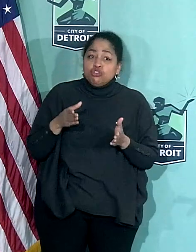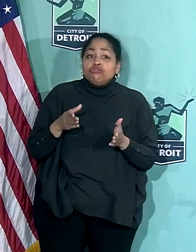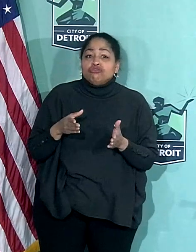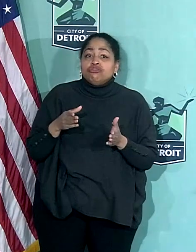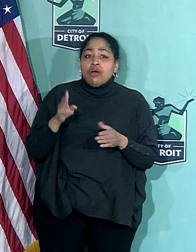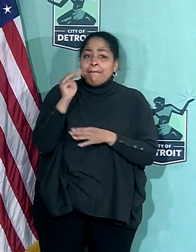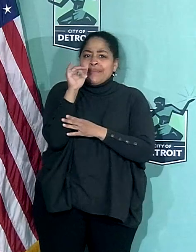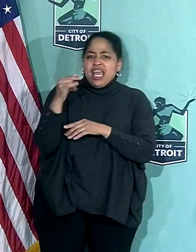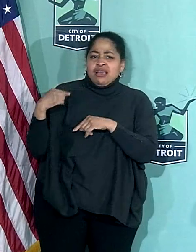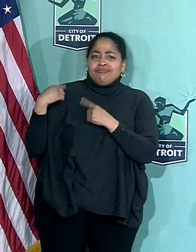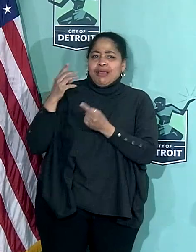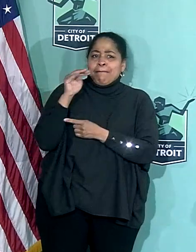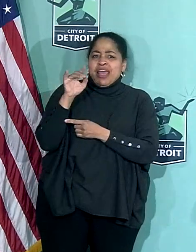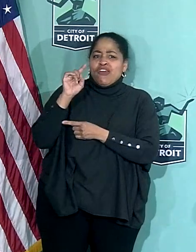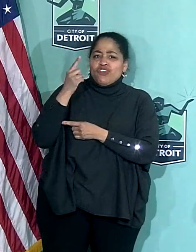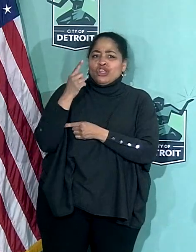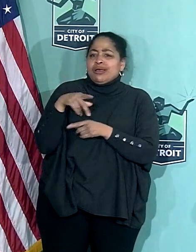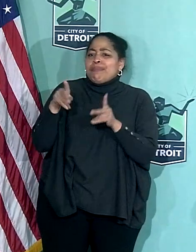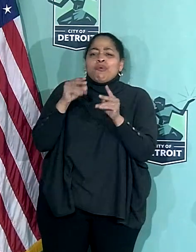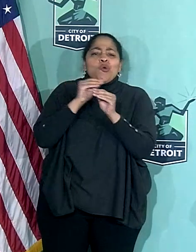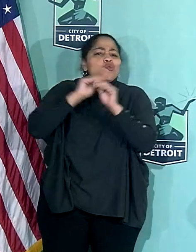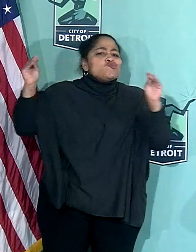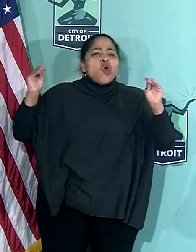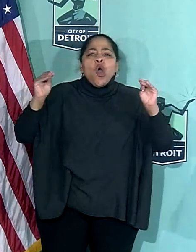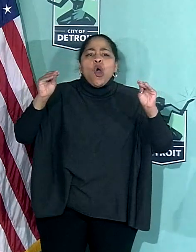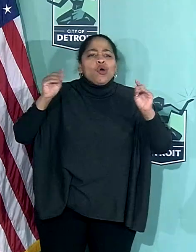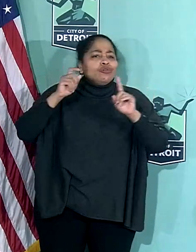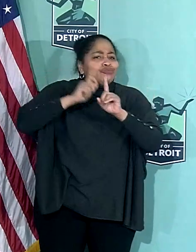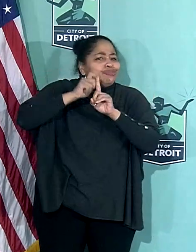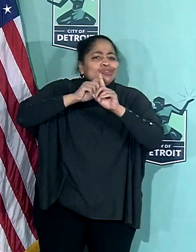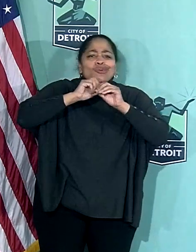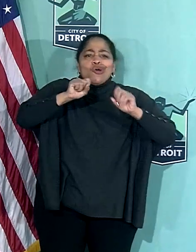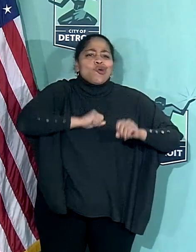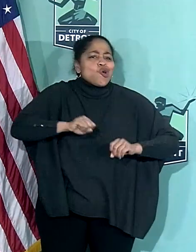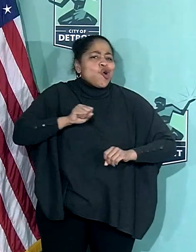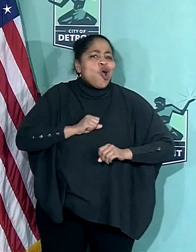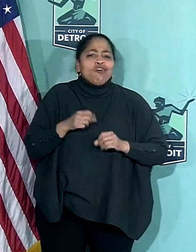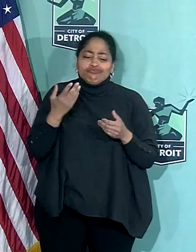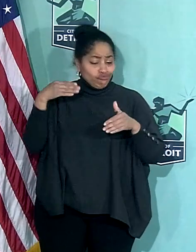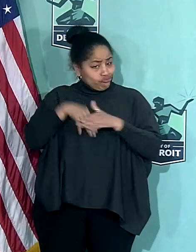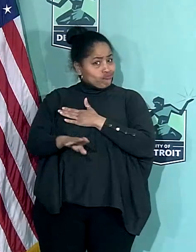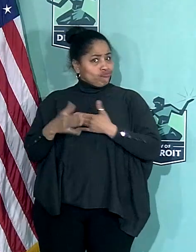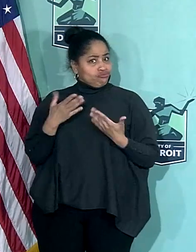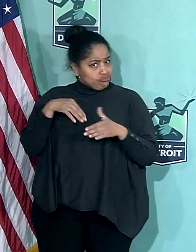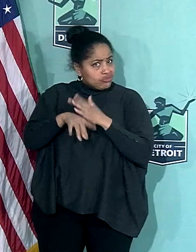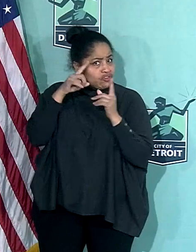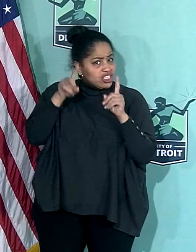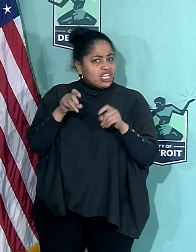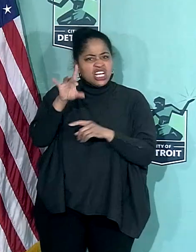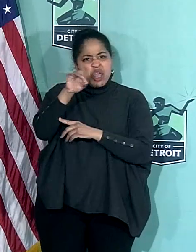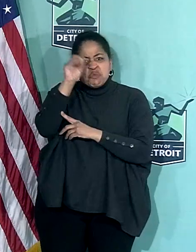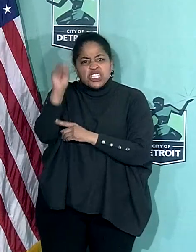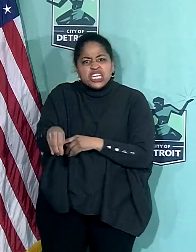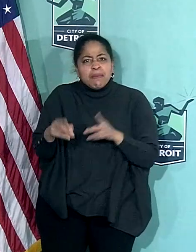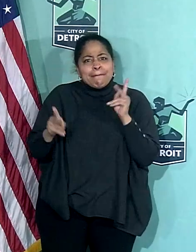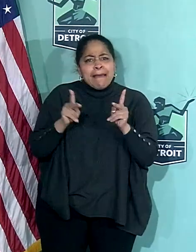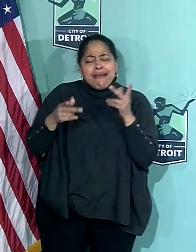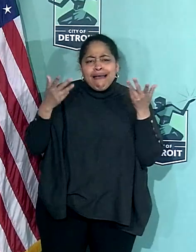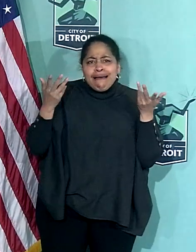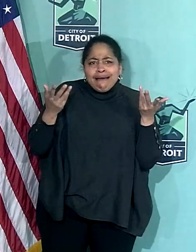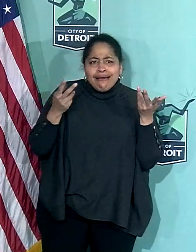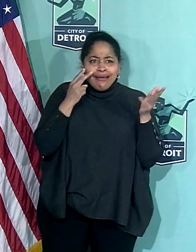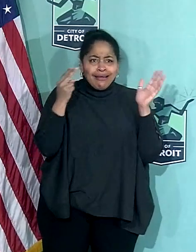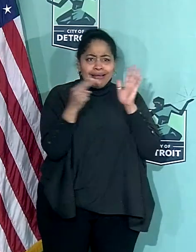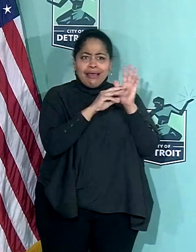1st. These basically are people without symptoms who are just coming in without prescriptions for the most part. Now look at what you're seeing.